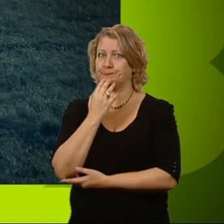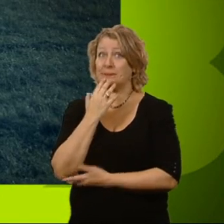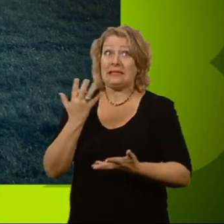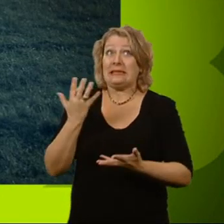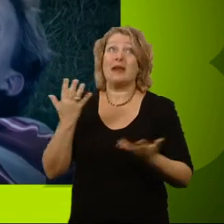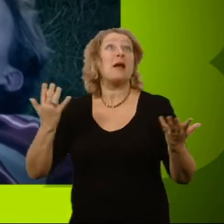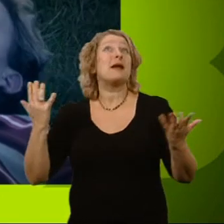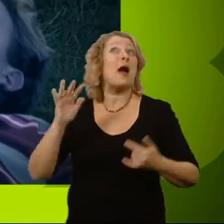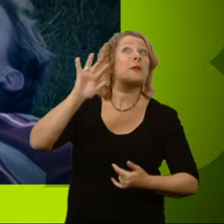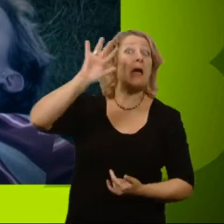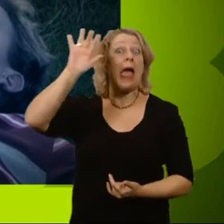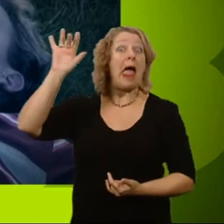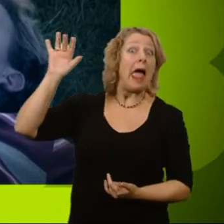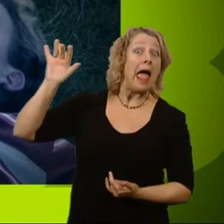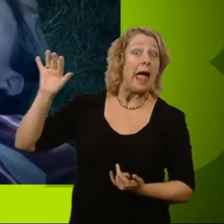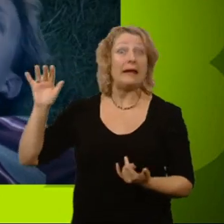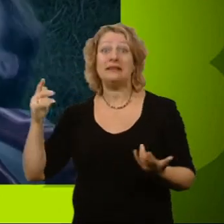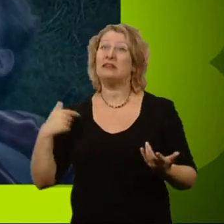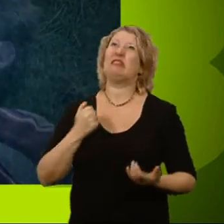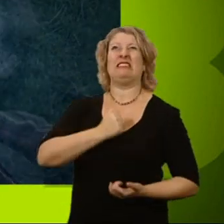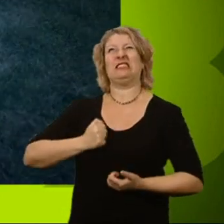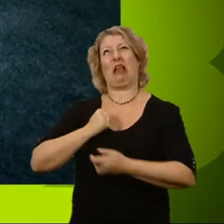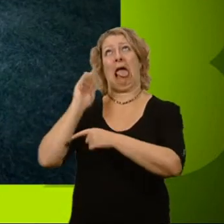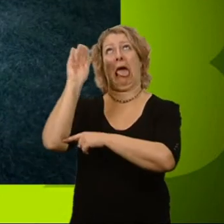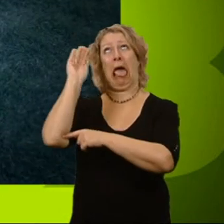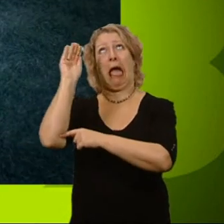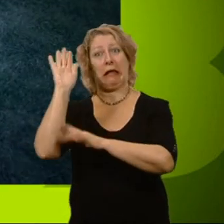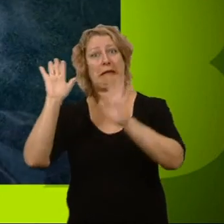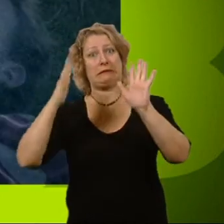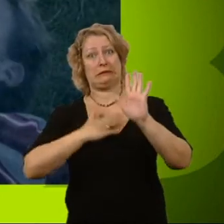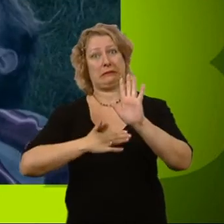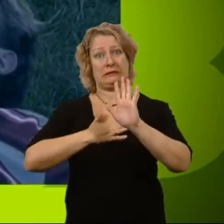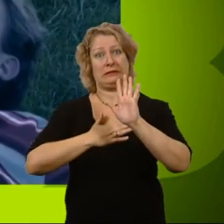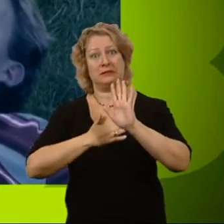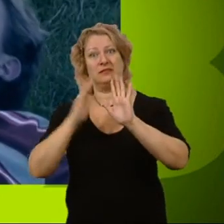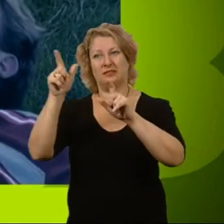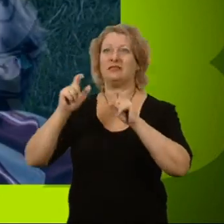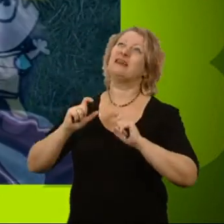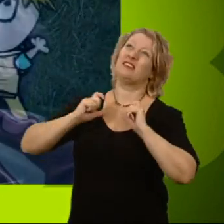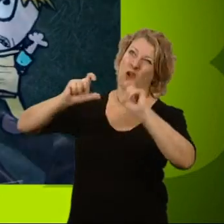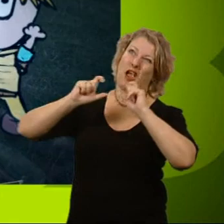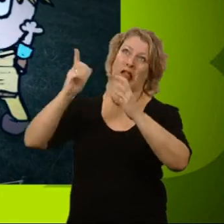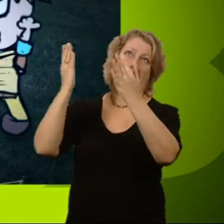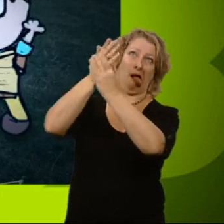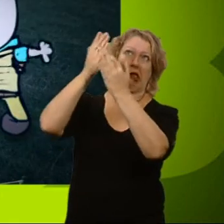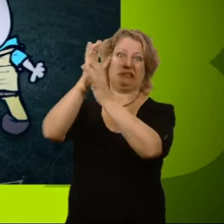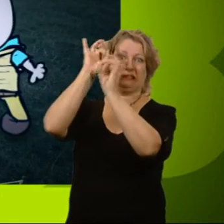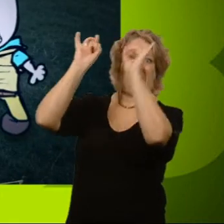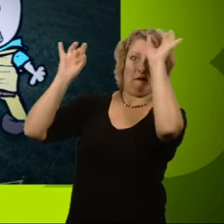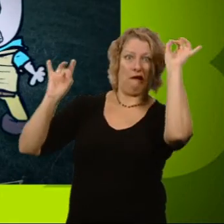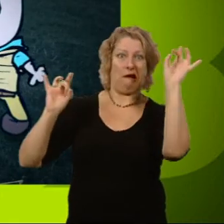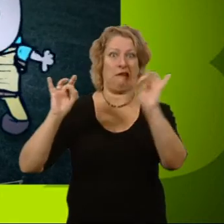If there's anybody out there, we are very sorry to have bothered you. Carry on